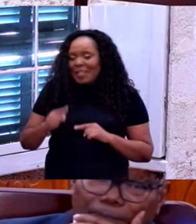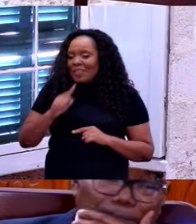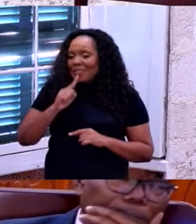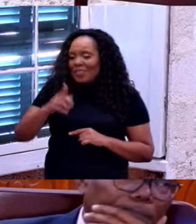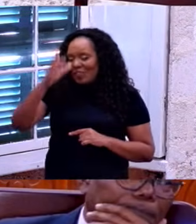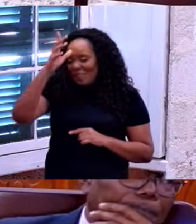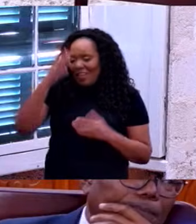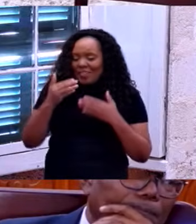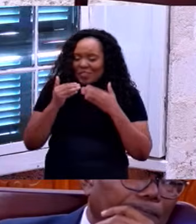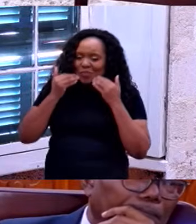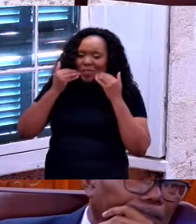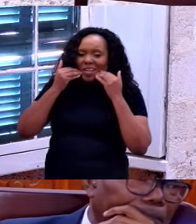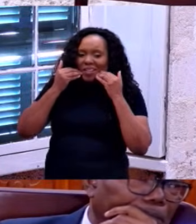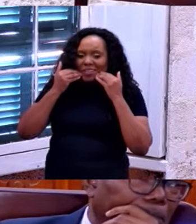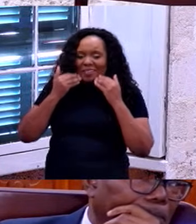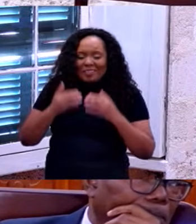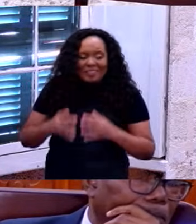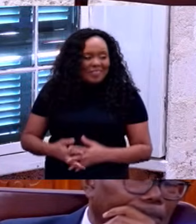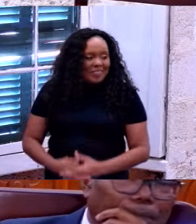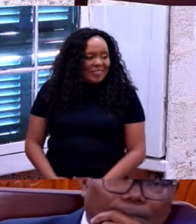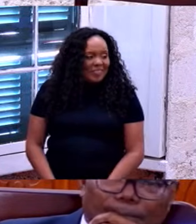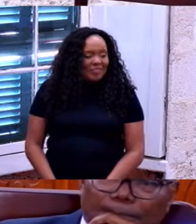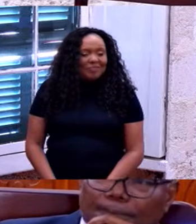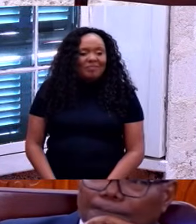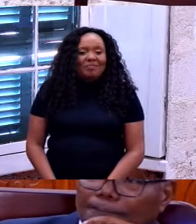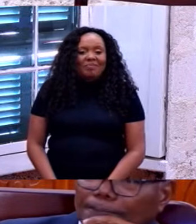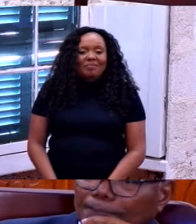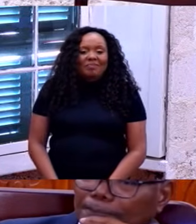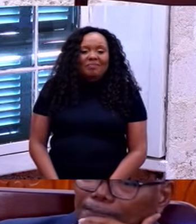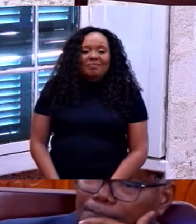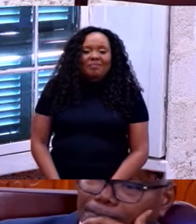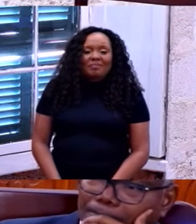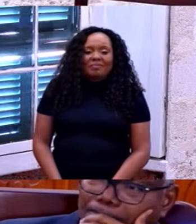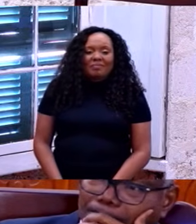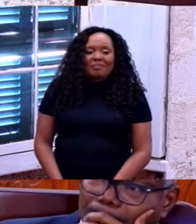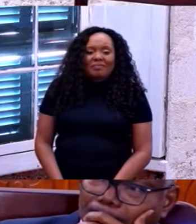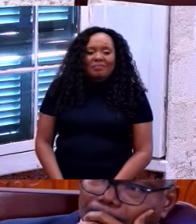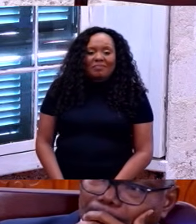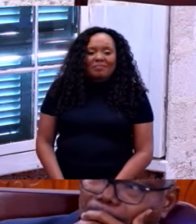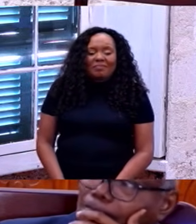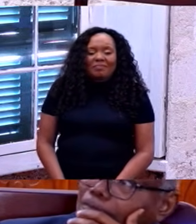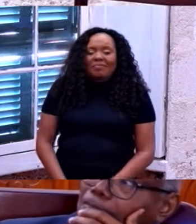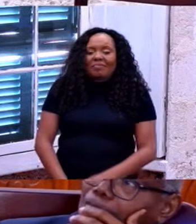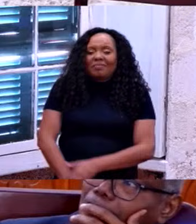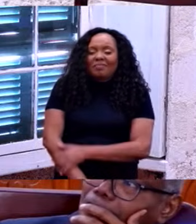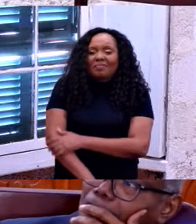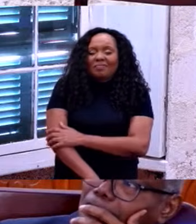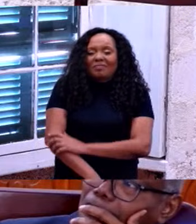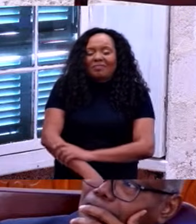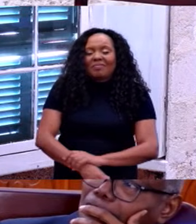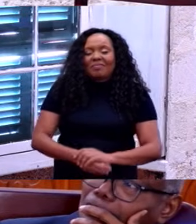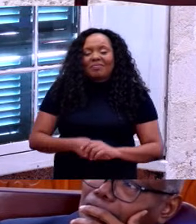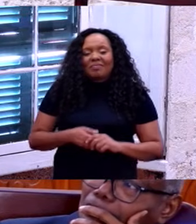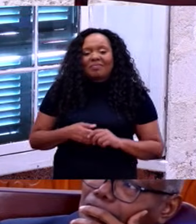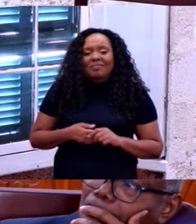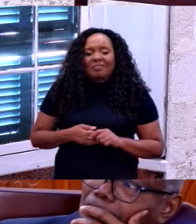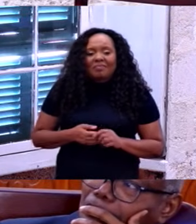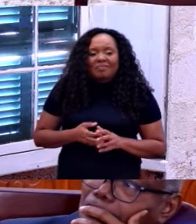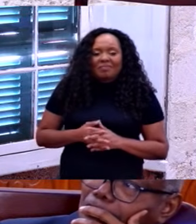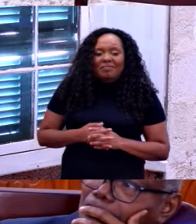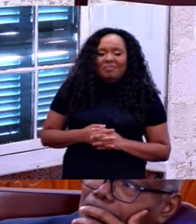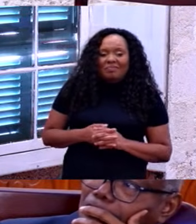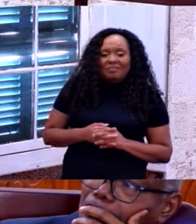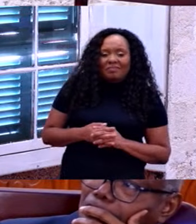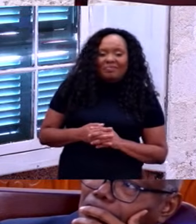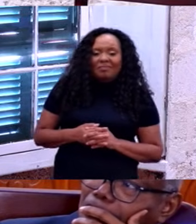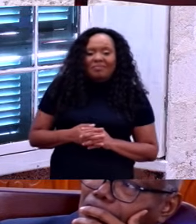too. I have to confess that It is one of my many